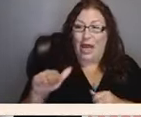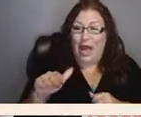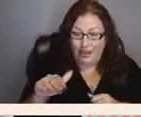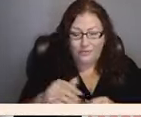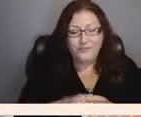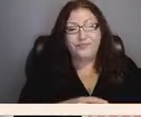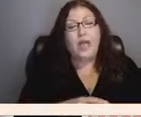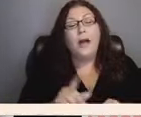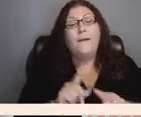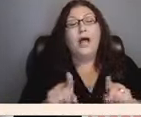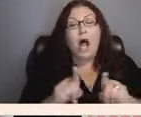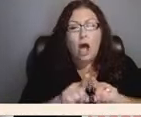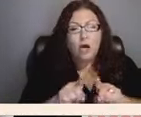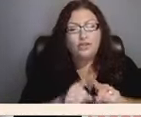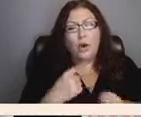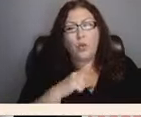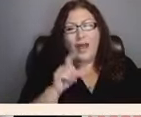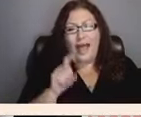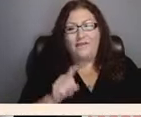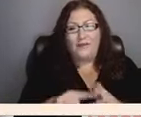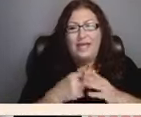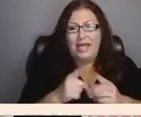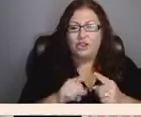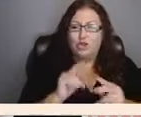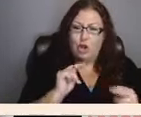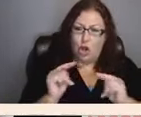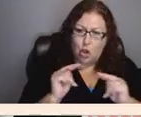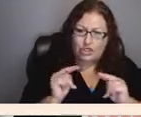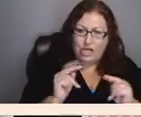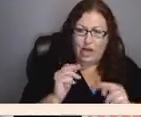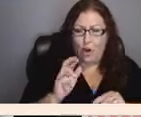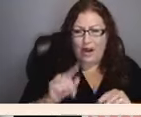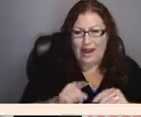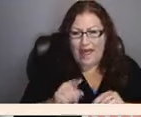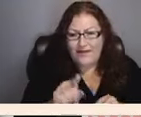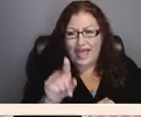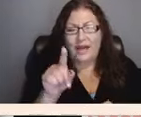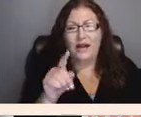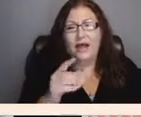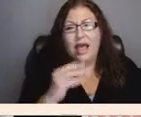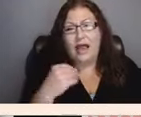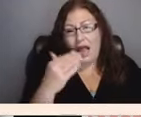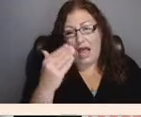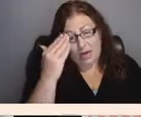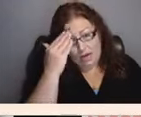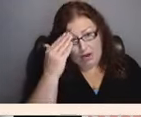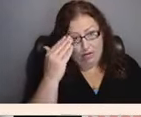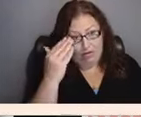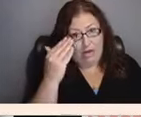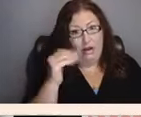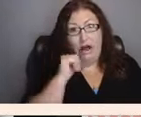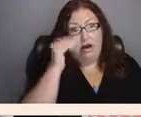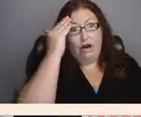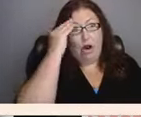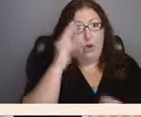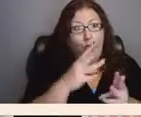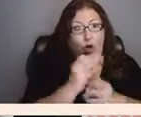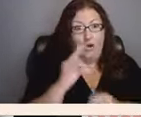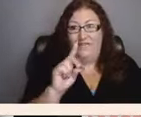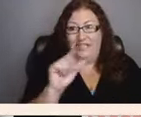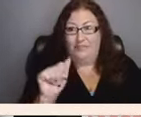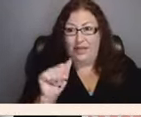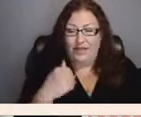we have to begin to negotiate or navigate an unknown world of disability. There's a language there,